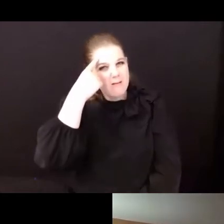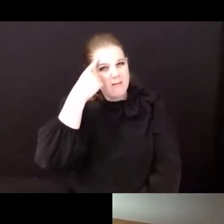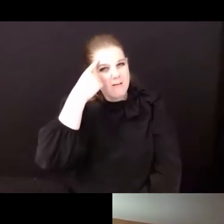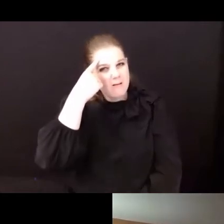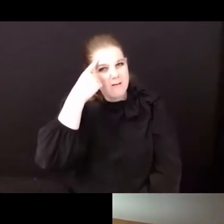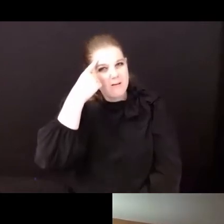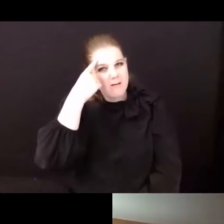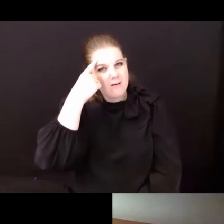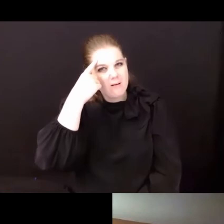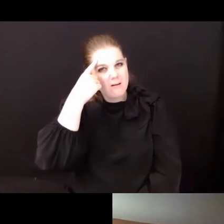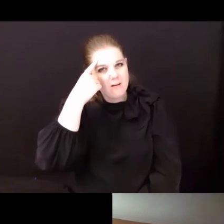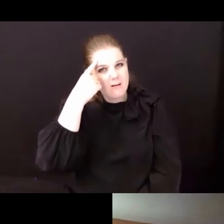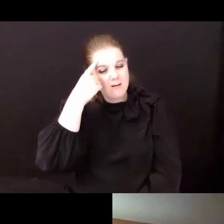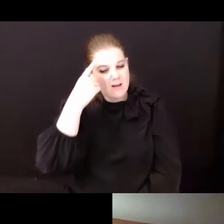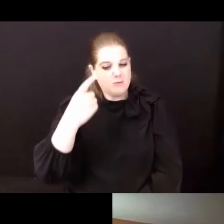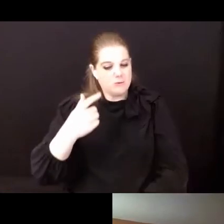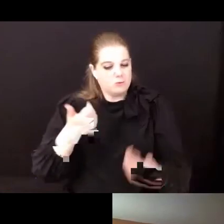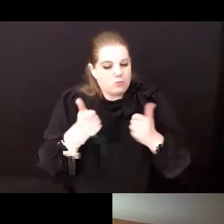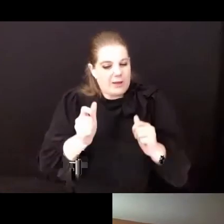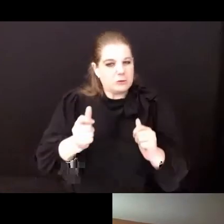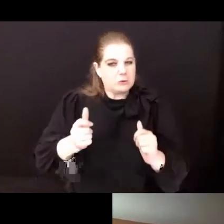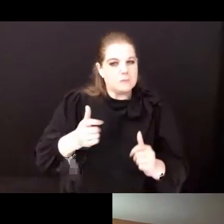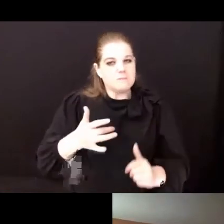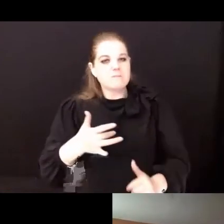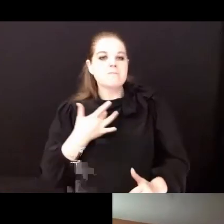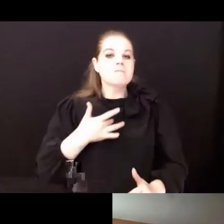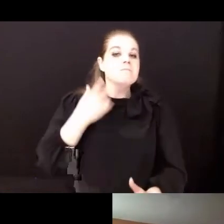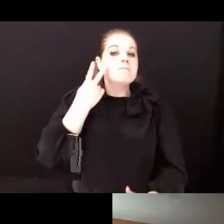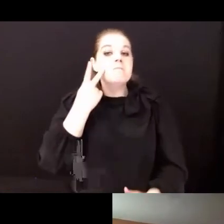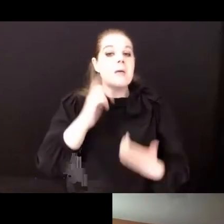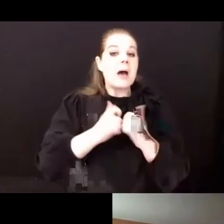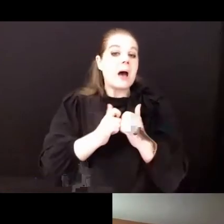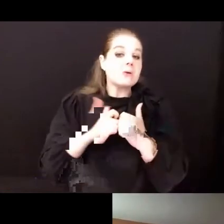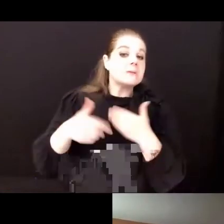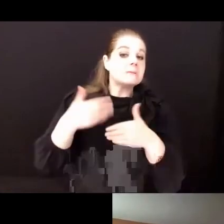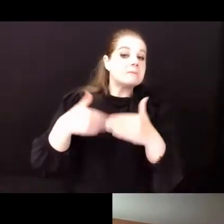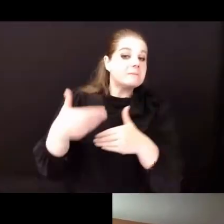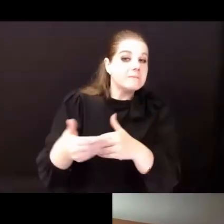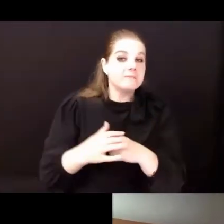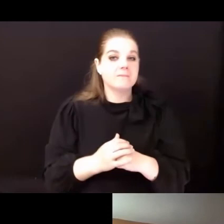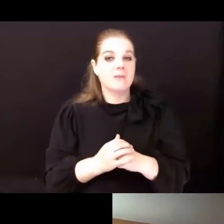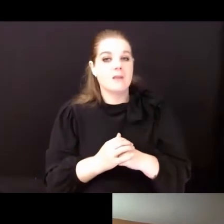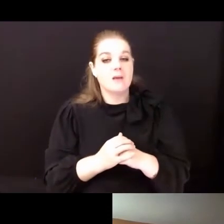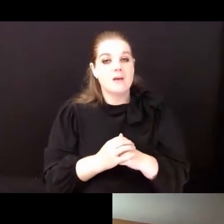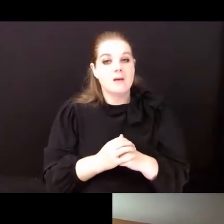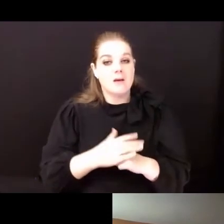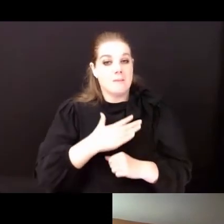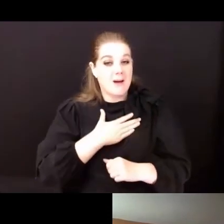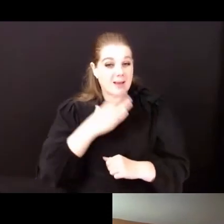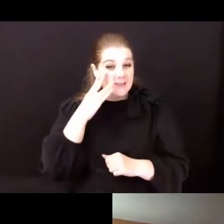of how this really works, because I had experience where